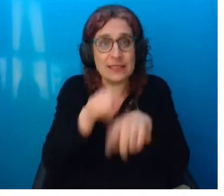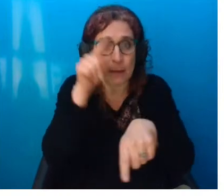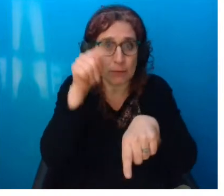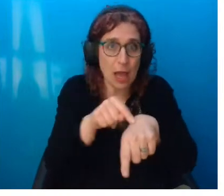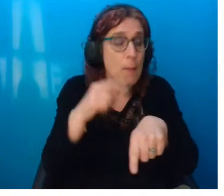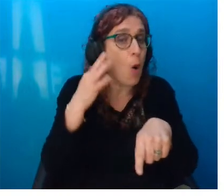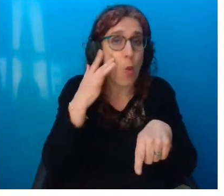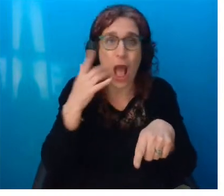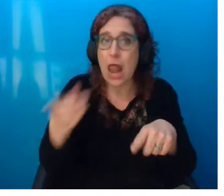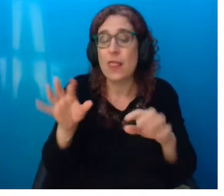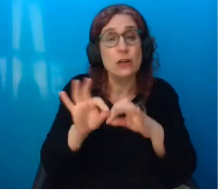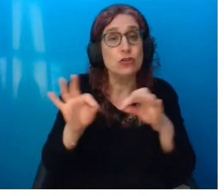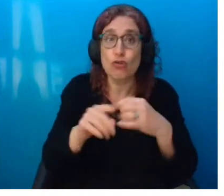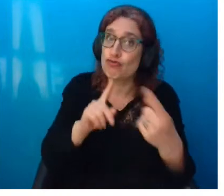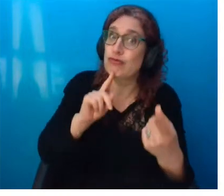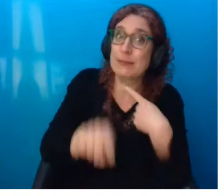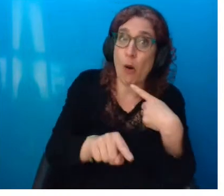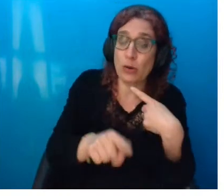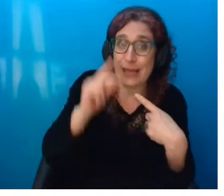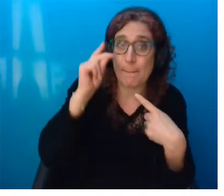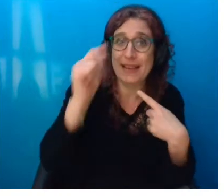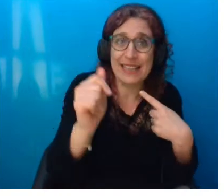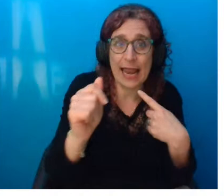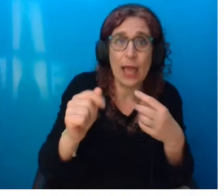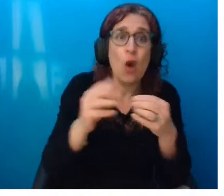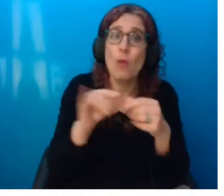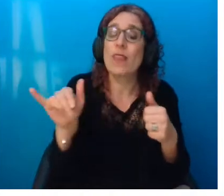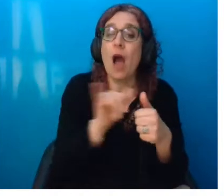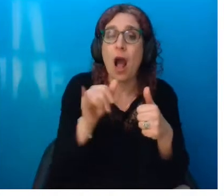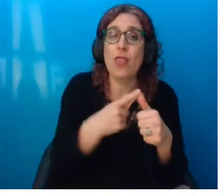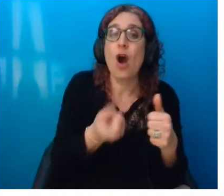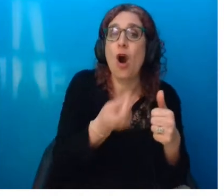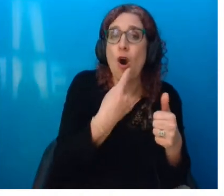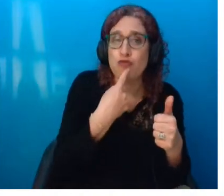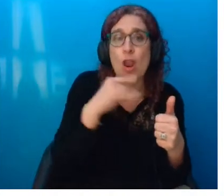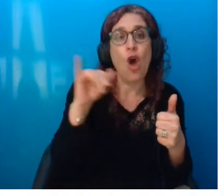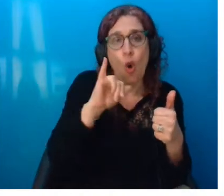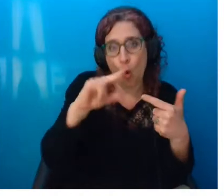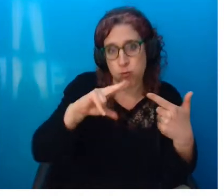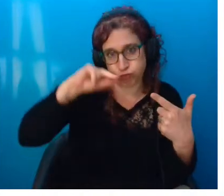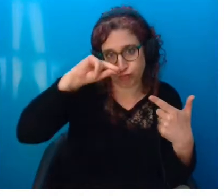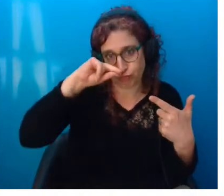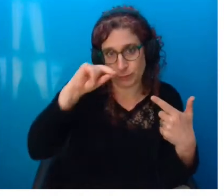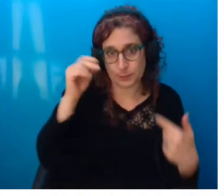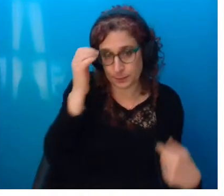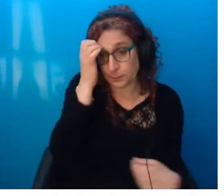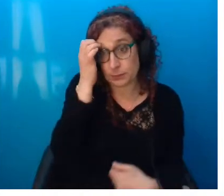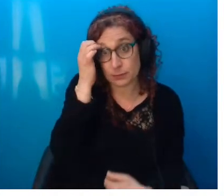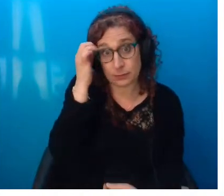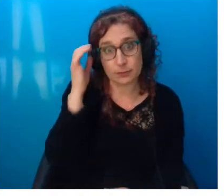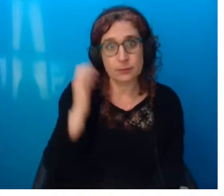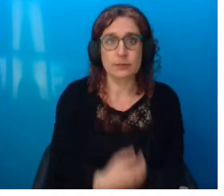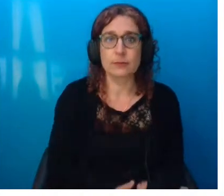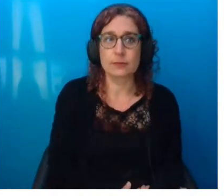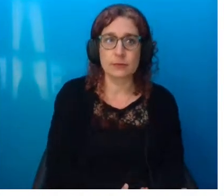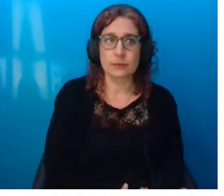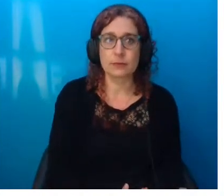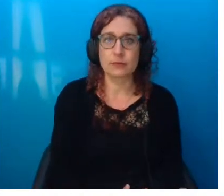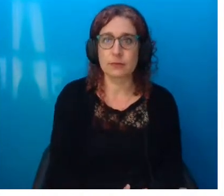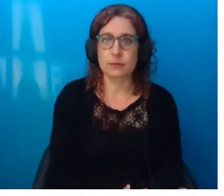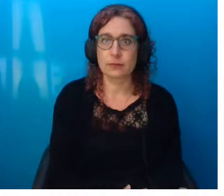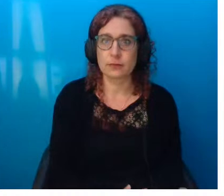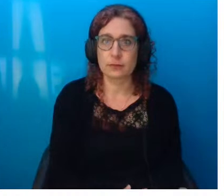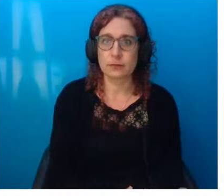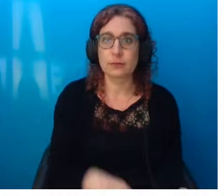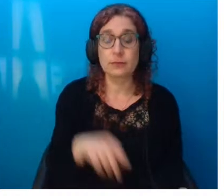first-line treatment with either an oral antihistamine or topical nasal steroids. Allergic rhinitis and asthma